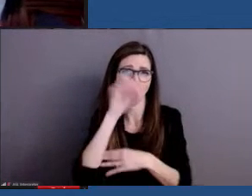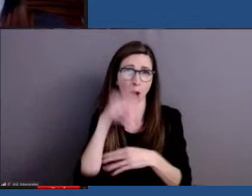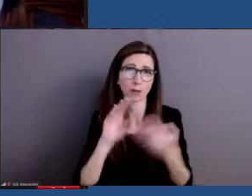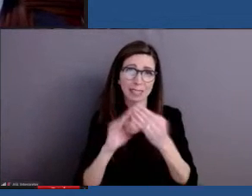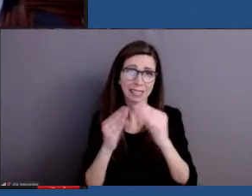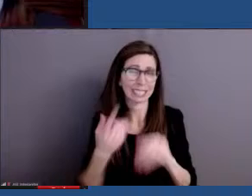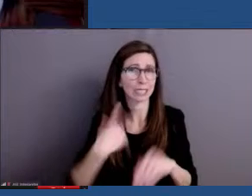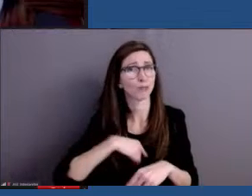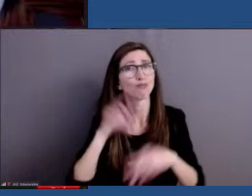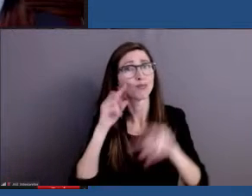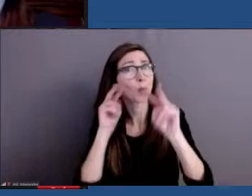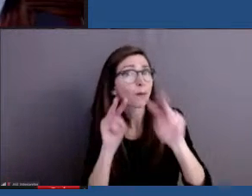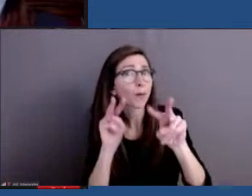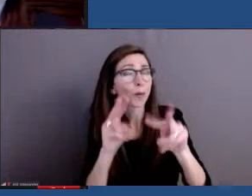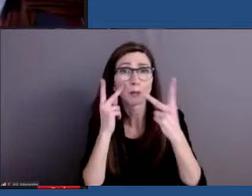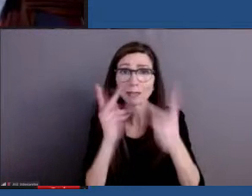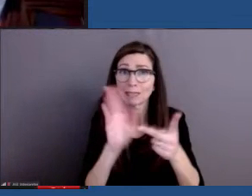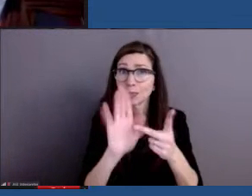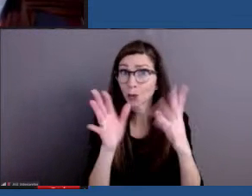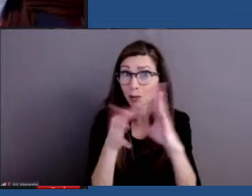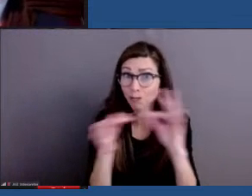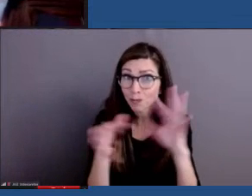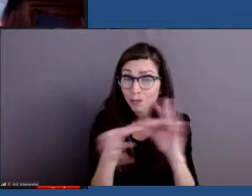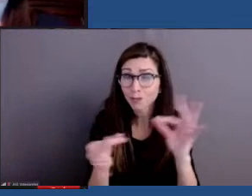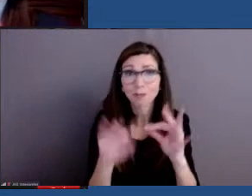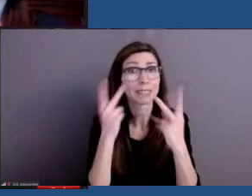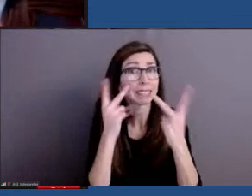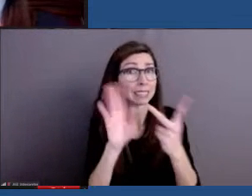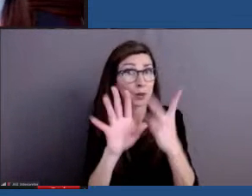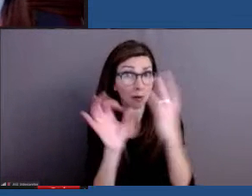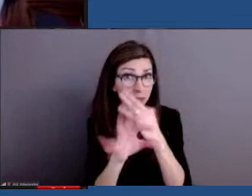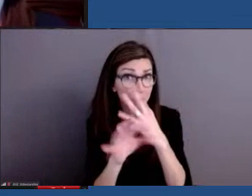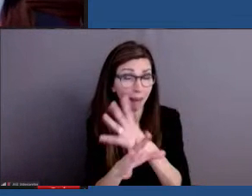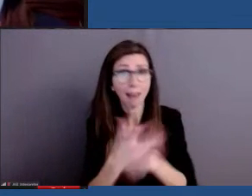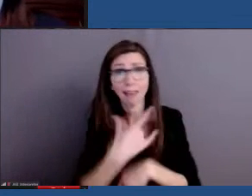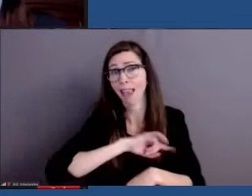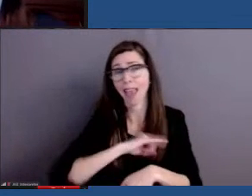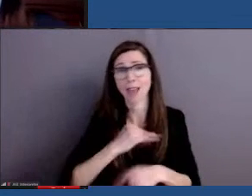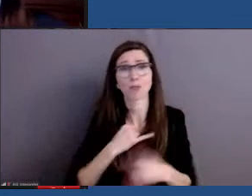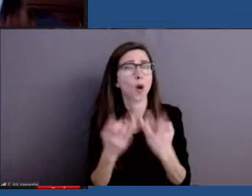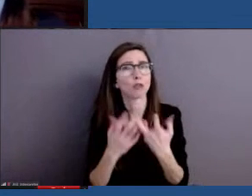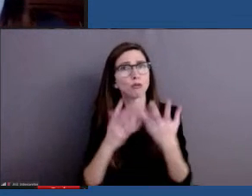you and working together to build a more inclusive city in the years to come.